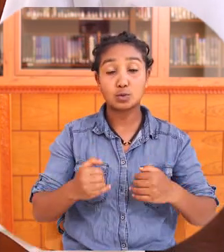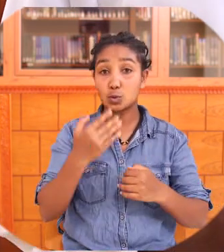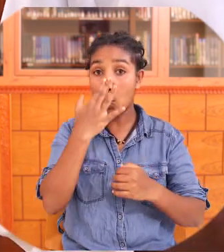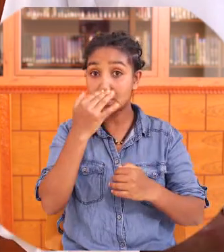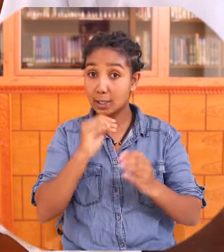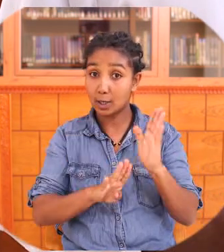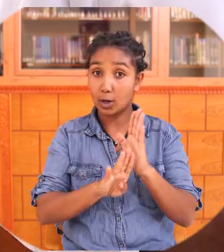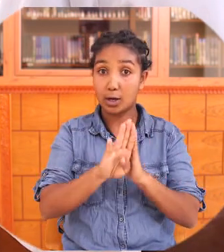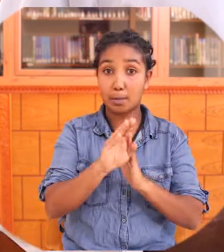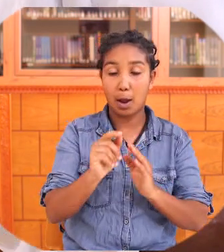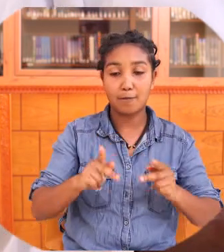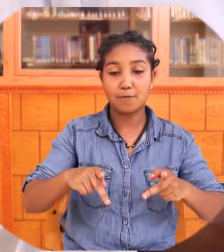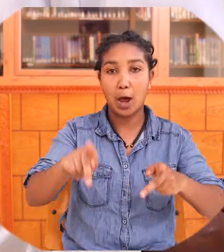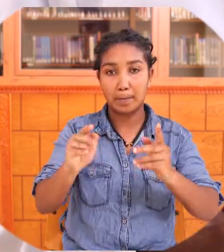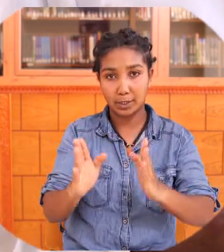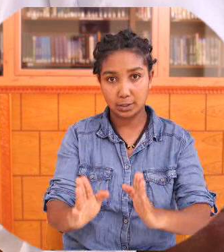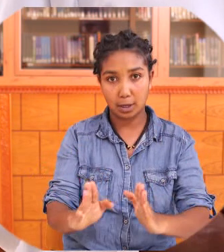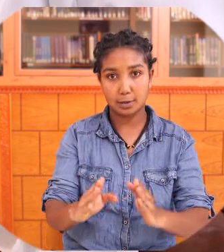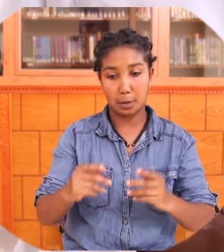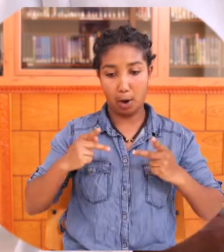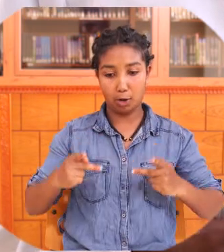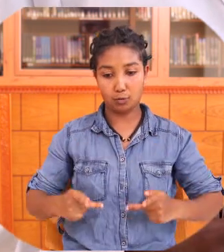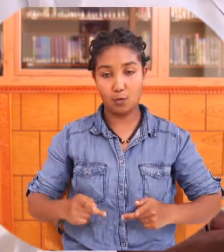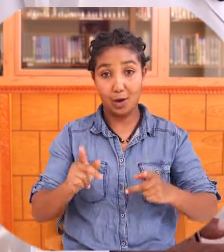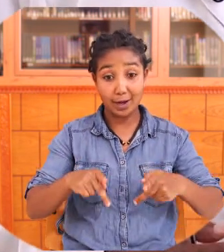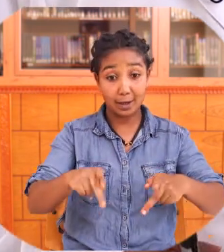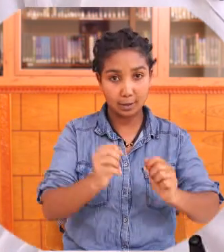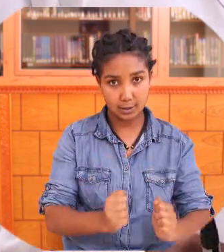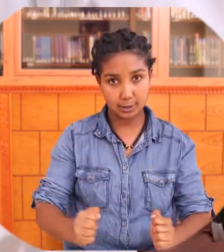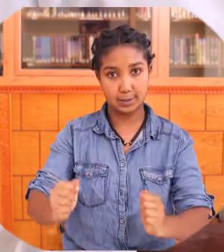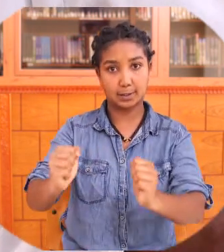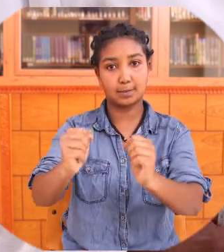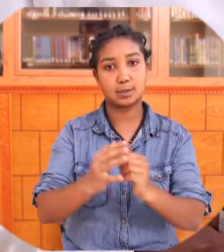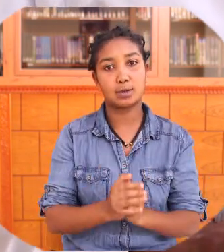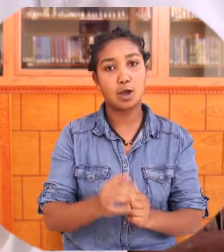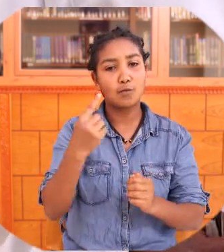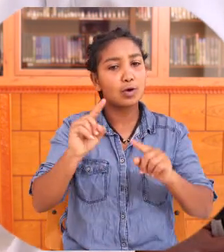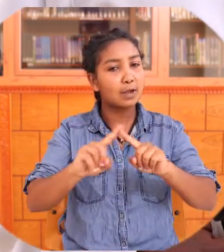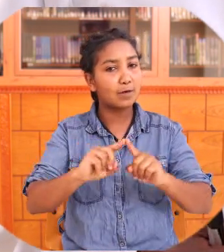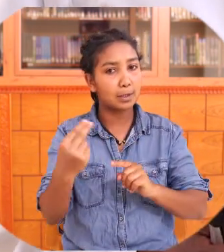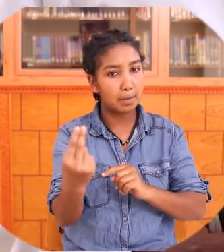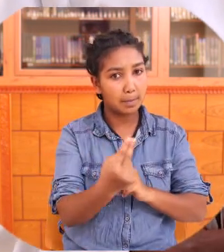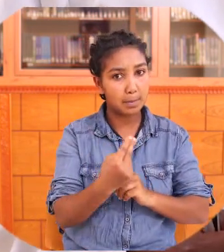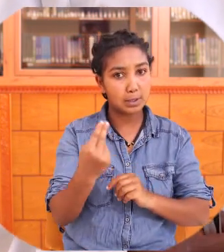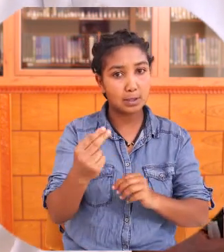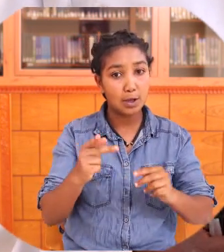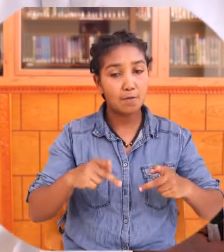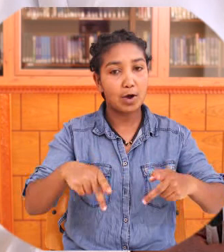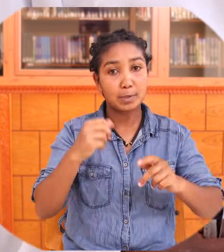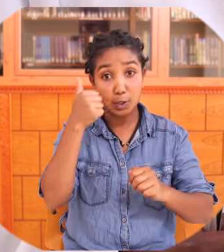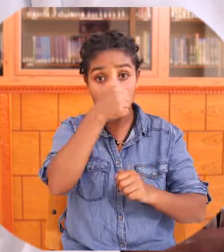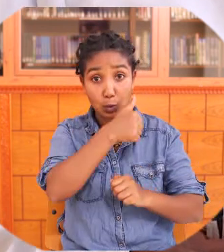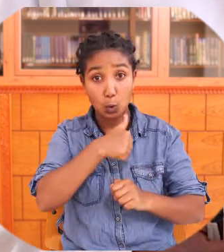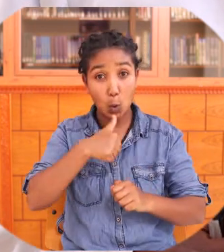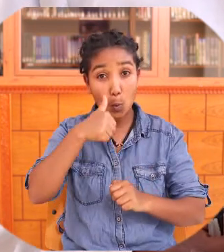and reared by farmers as a part of agricultural systems. For different purposes, farmers in